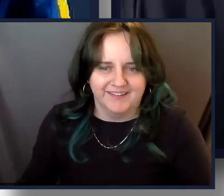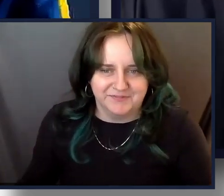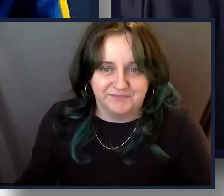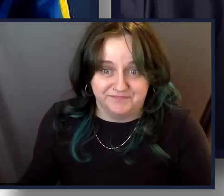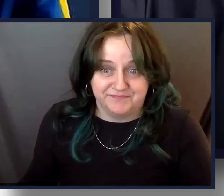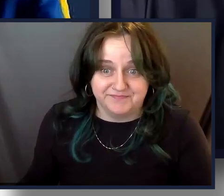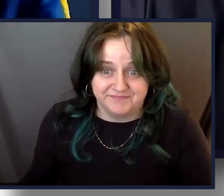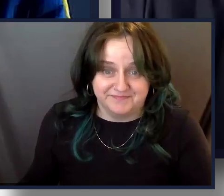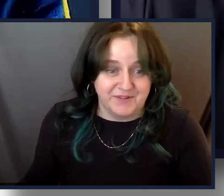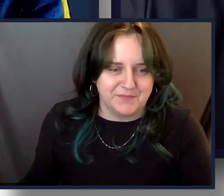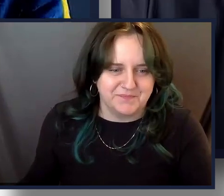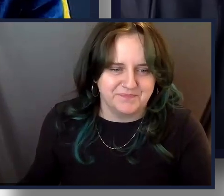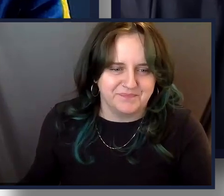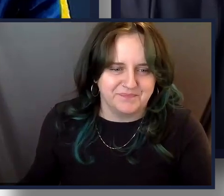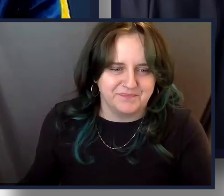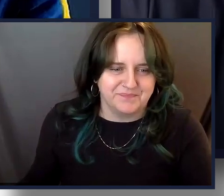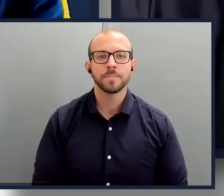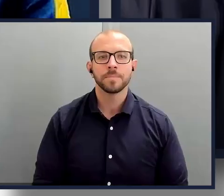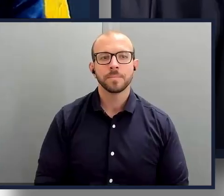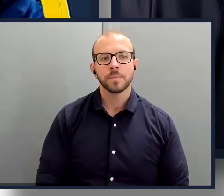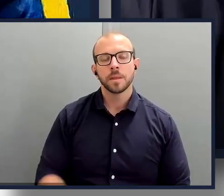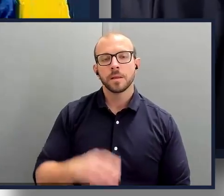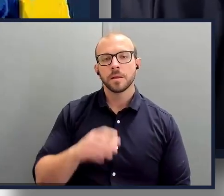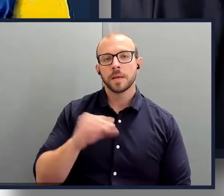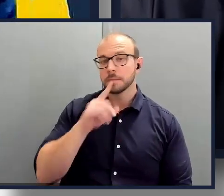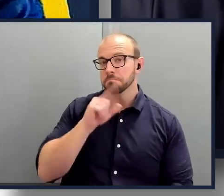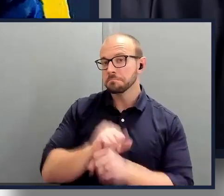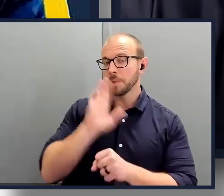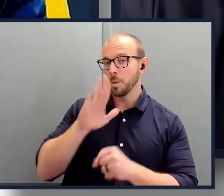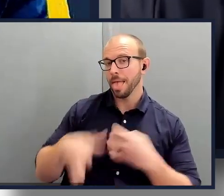Yeah, I would say there's actually a fourth difference. Hungary